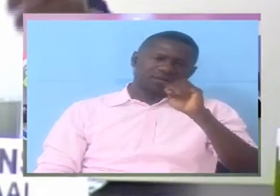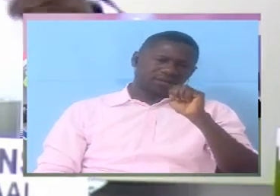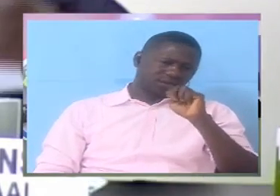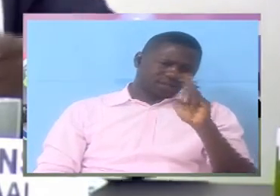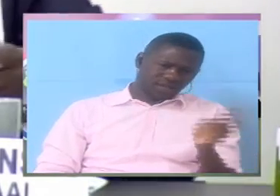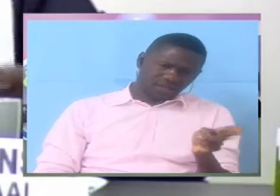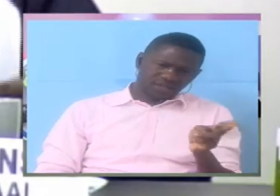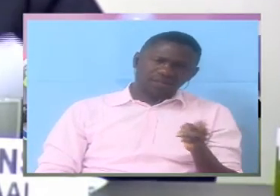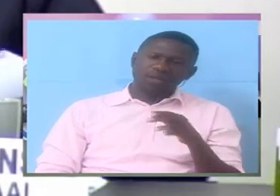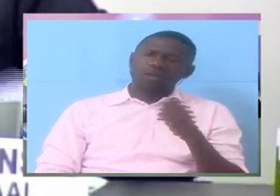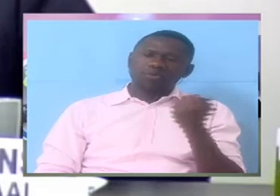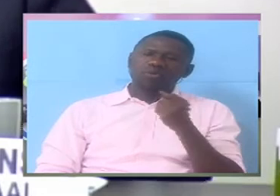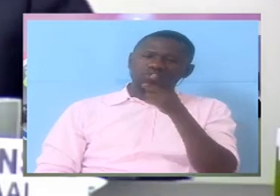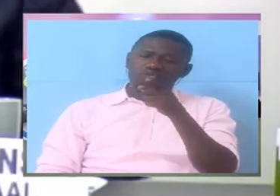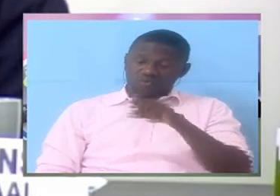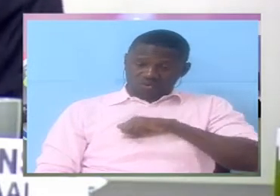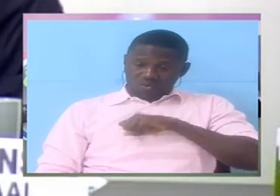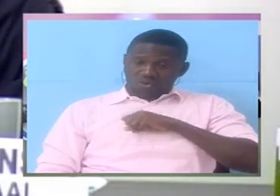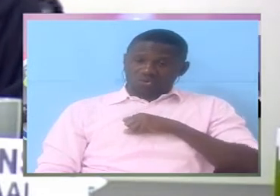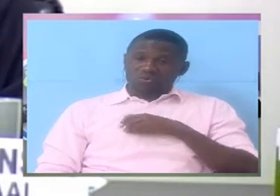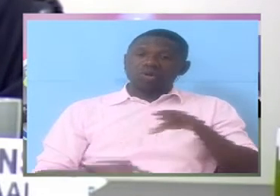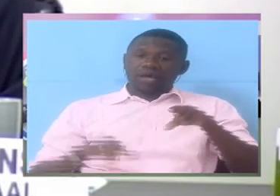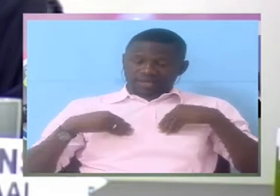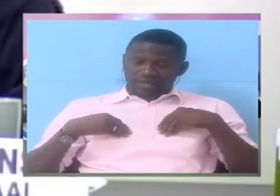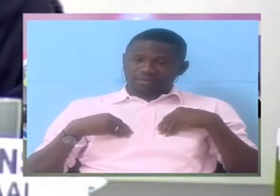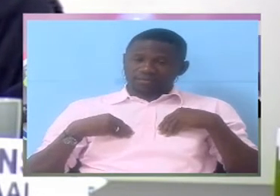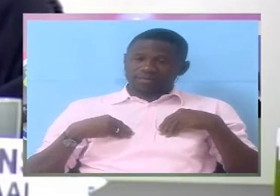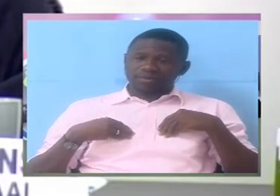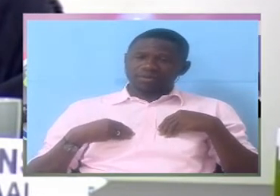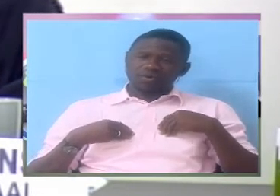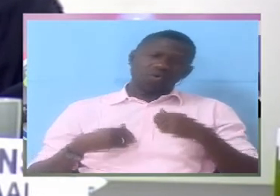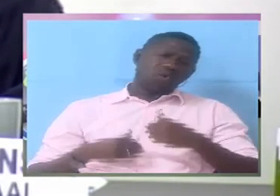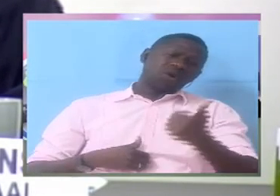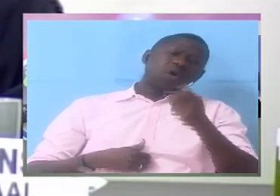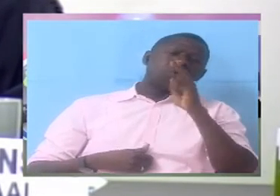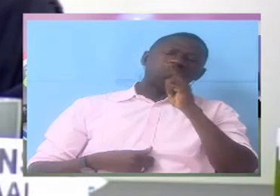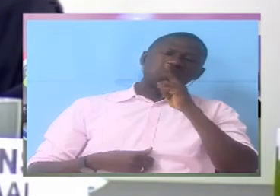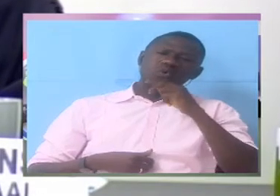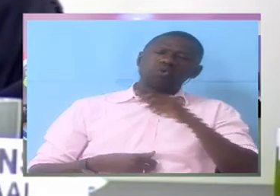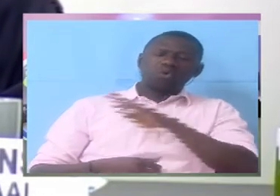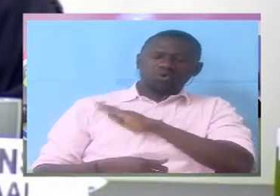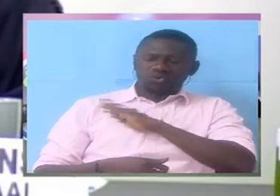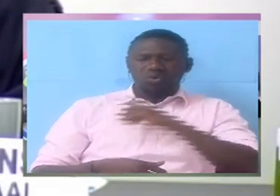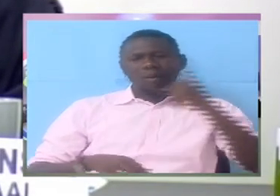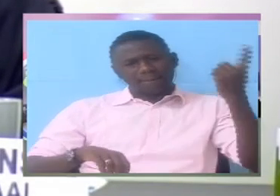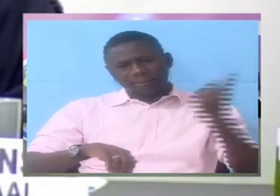yours. Tell us those who also